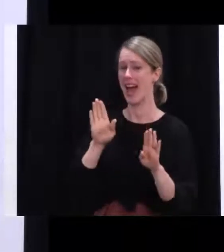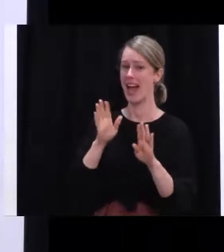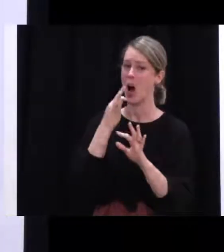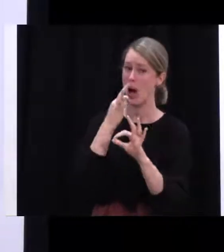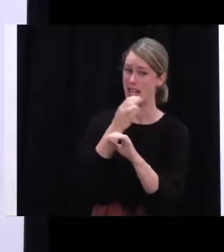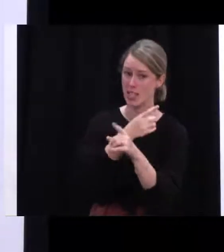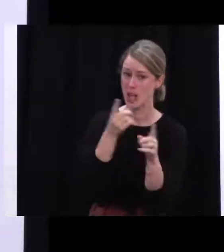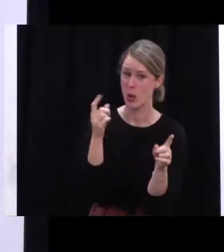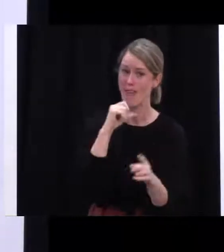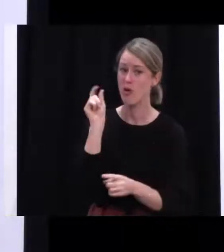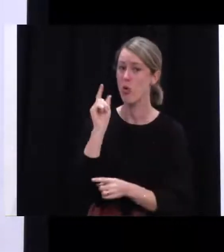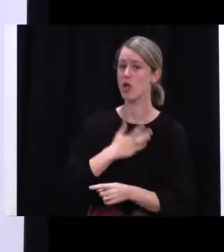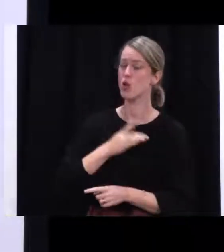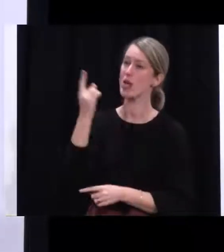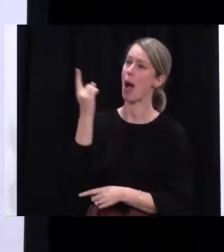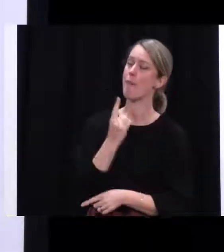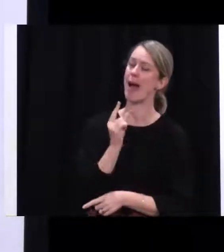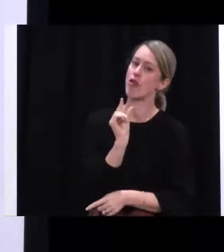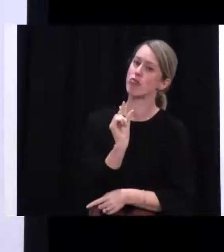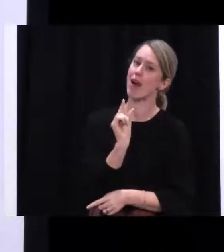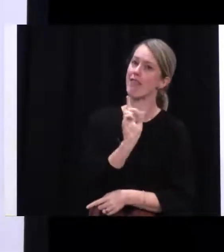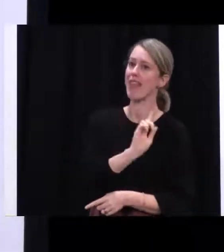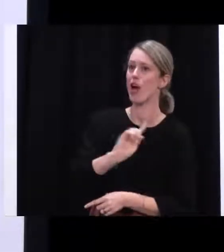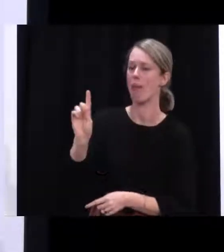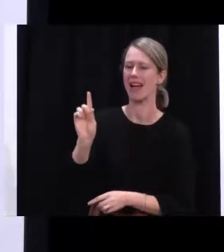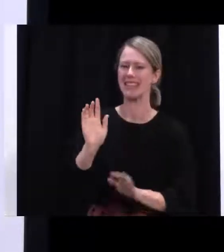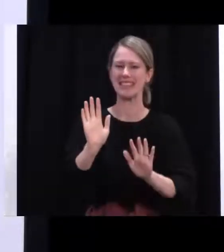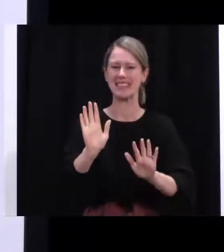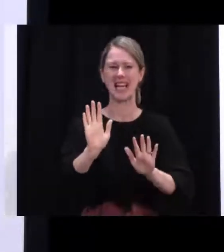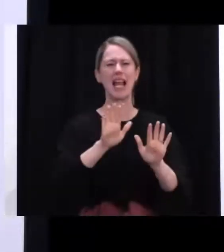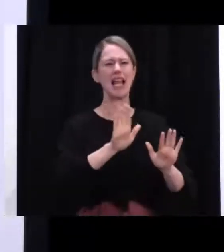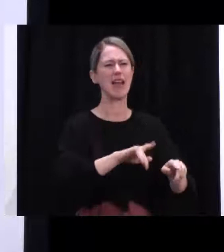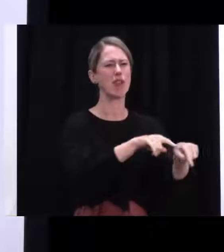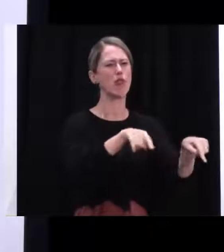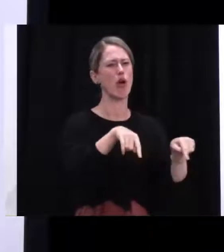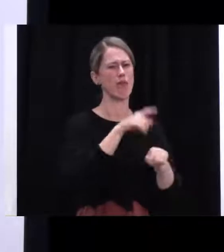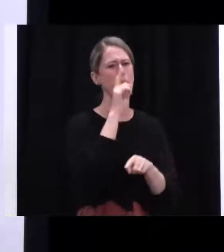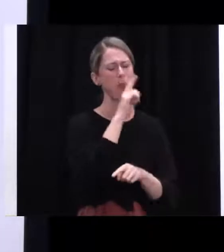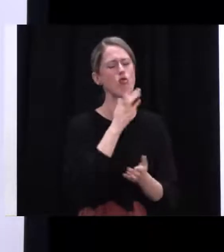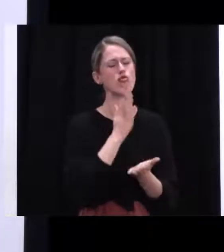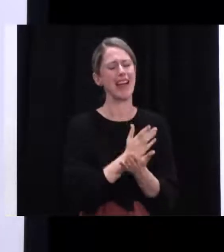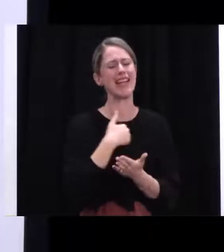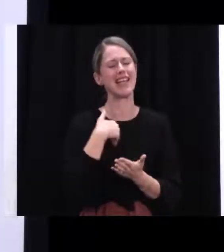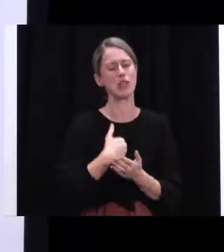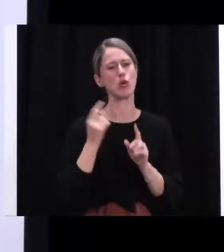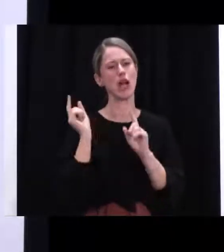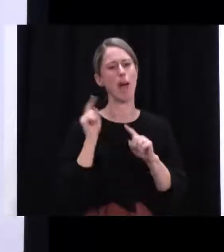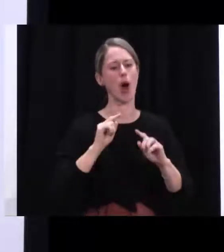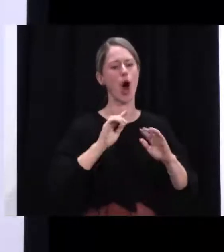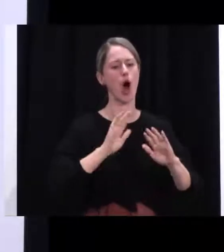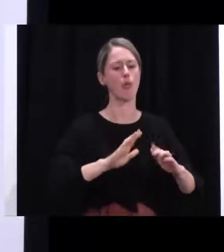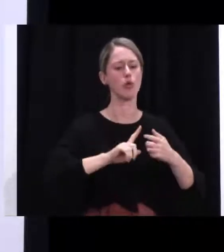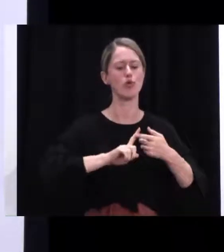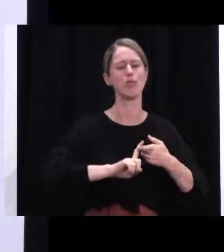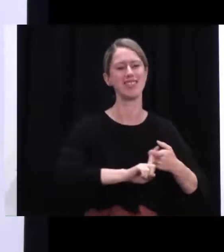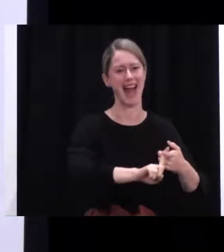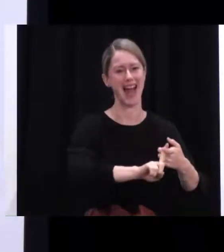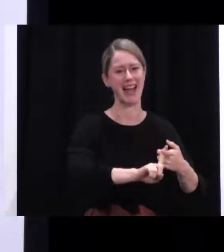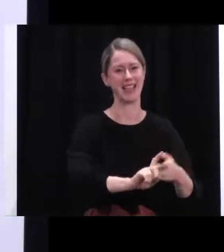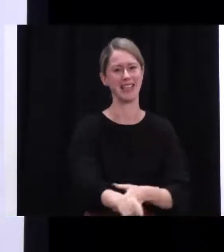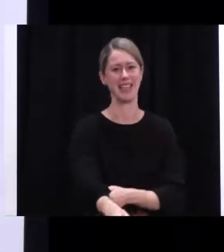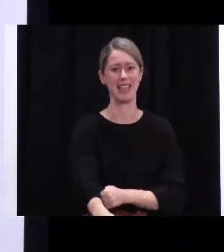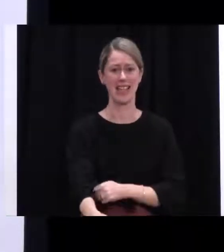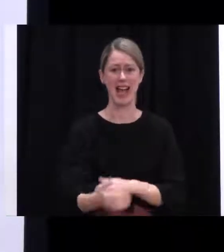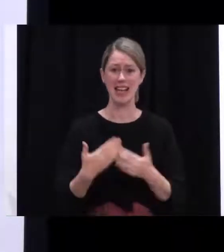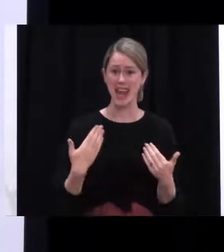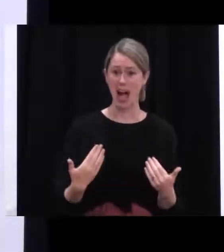them is to leave the vouchers, to leave the room availability to those who really need to come home and who are coming home for good. Now is not